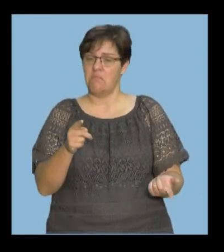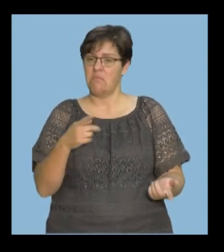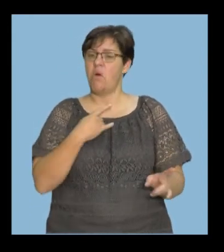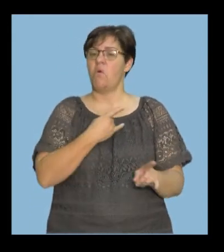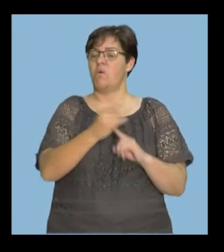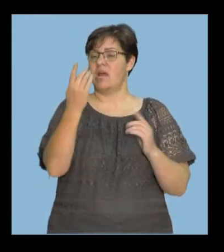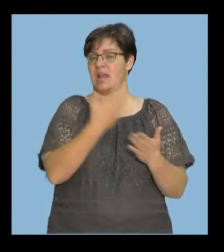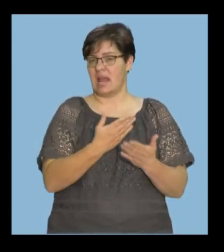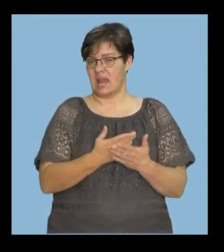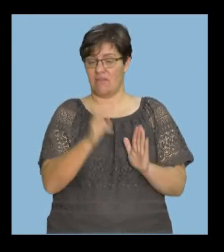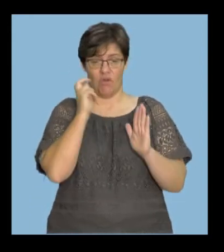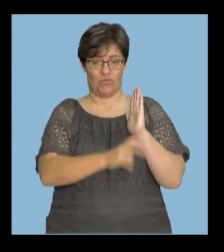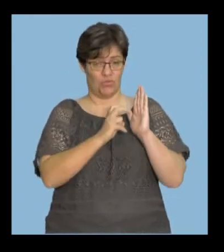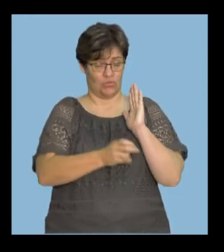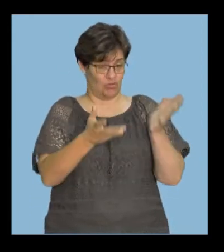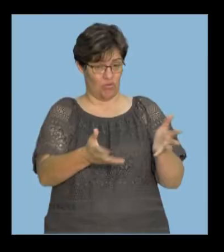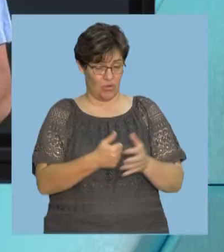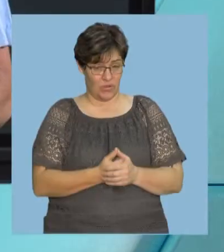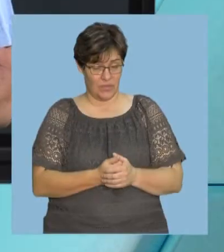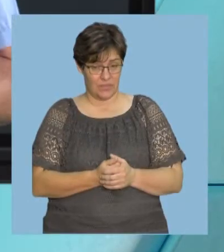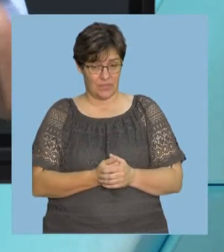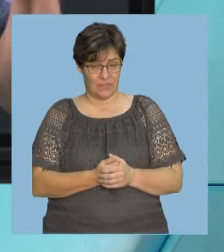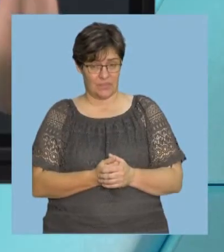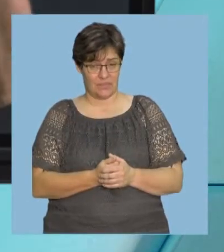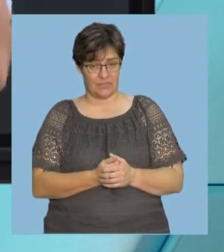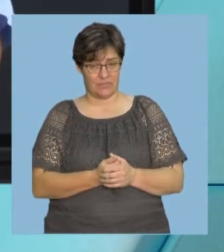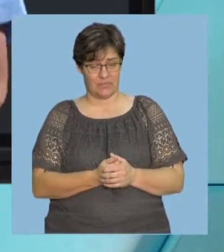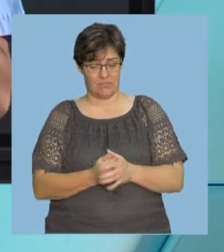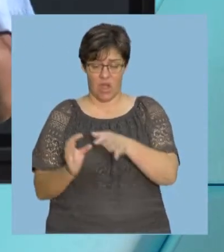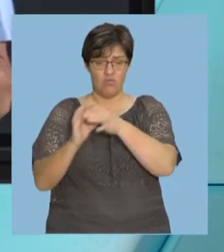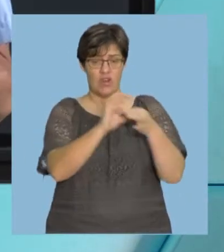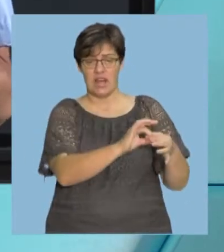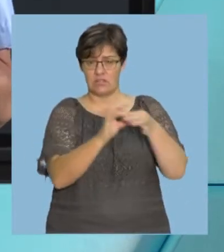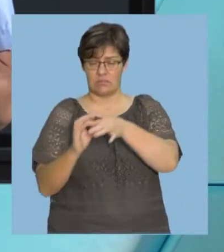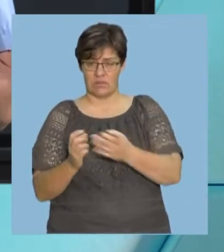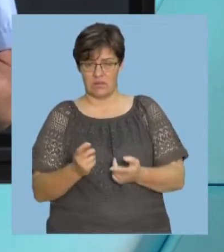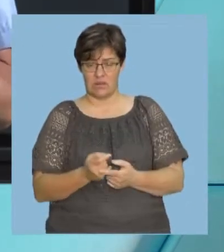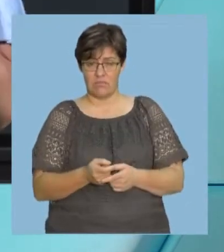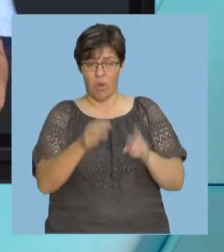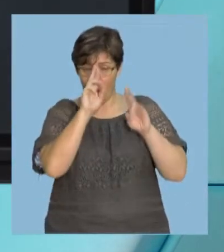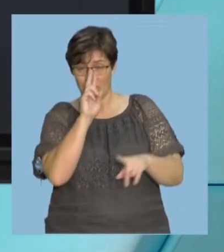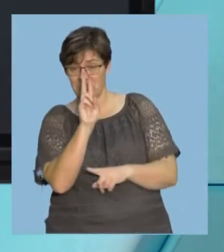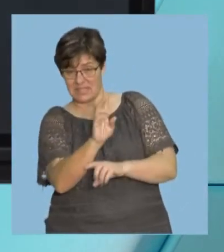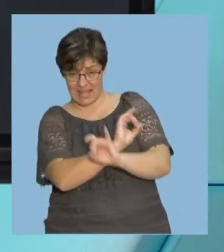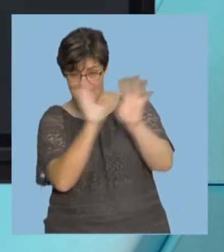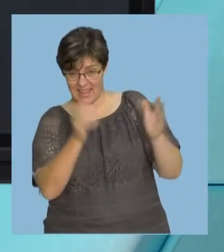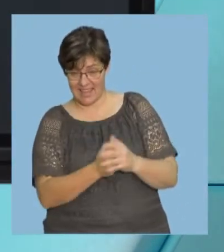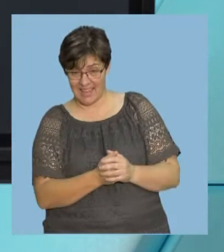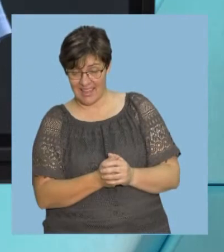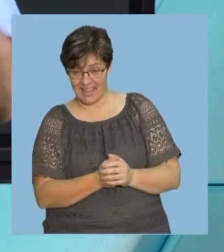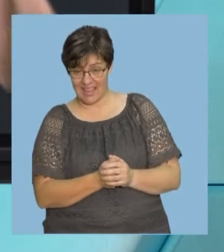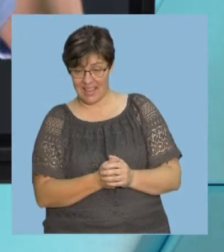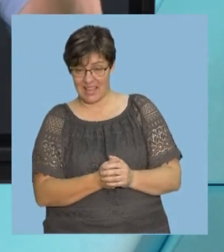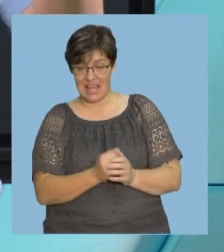you could be the winner if those were the rules of the game. So what's the relationship? Well, I hope you can see that